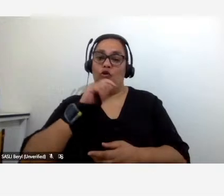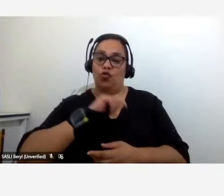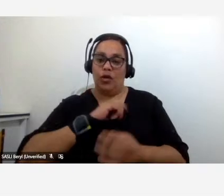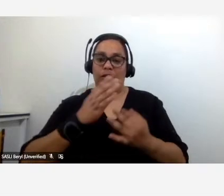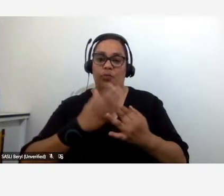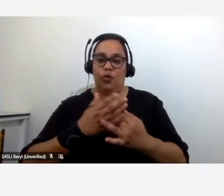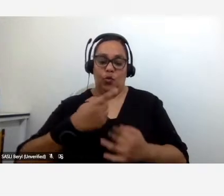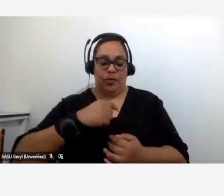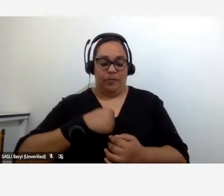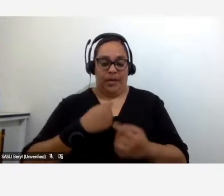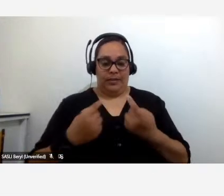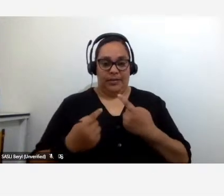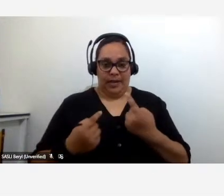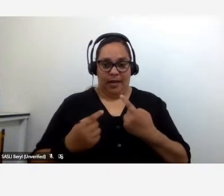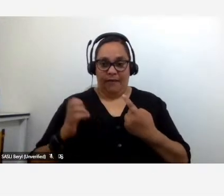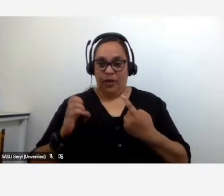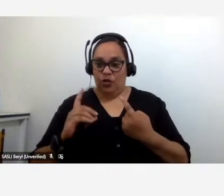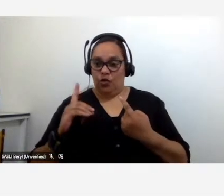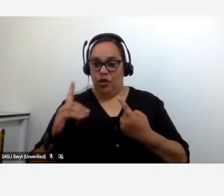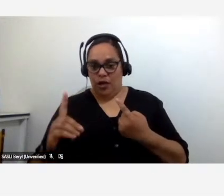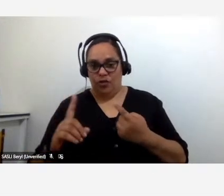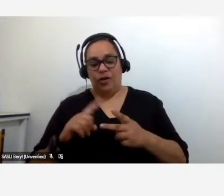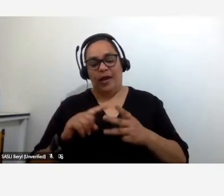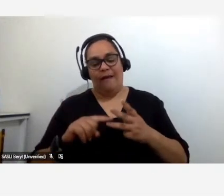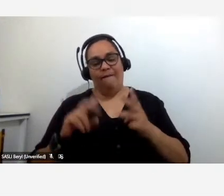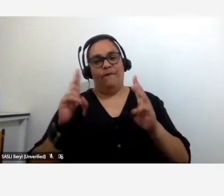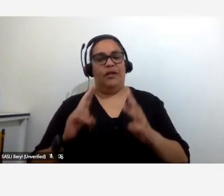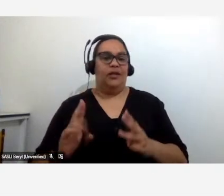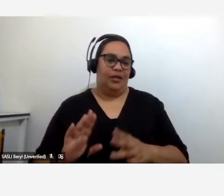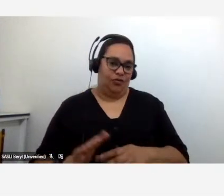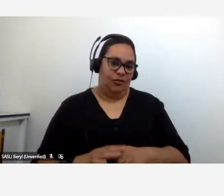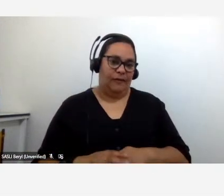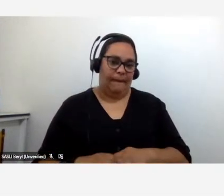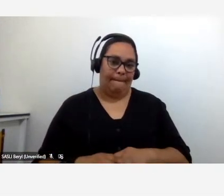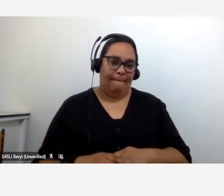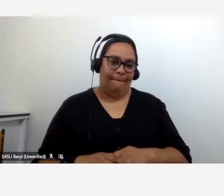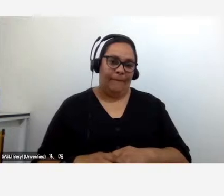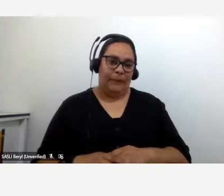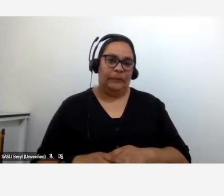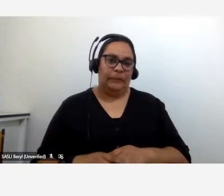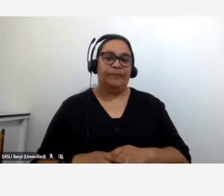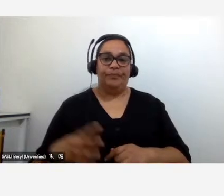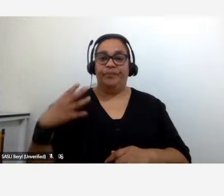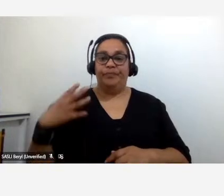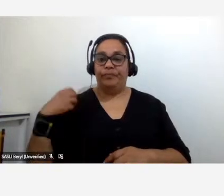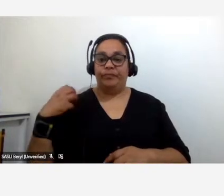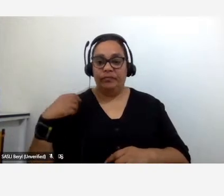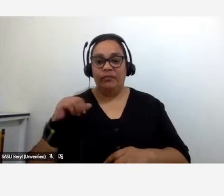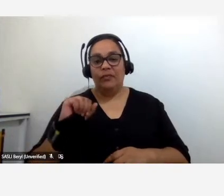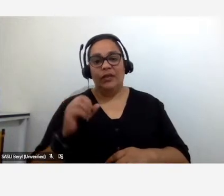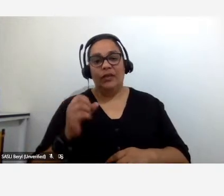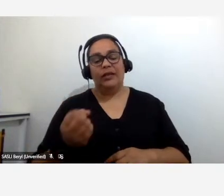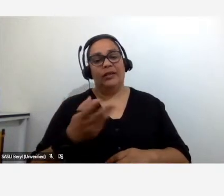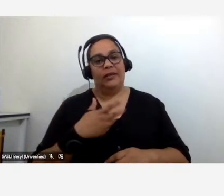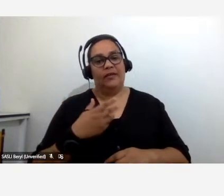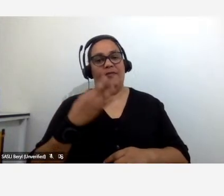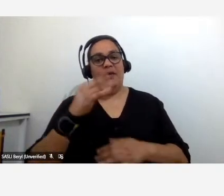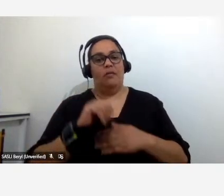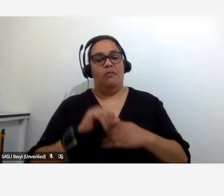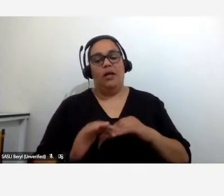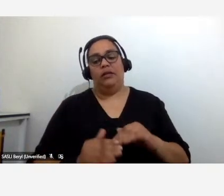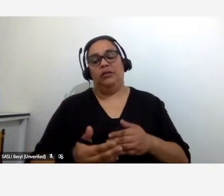between ourselves, education, and federations. And the ministers have given us 3